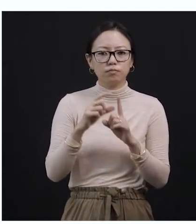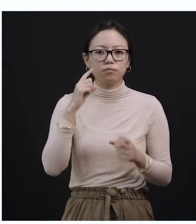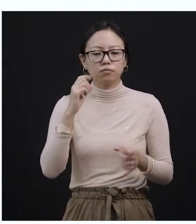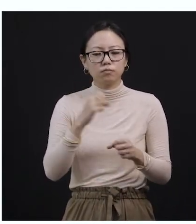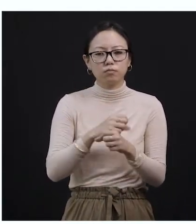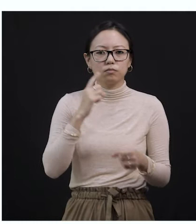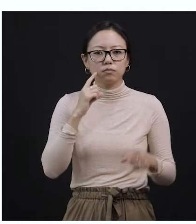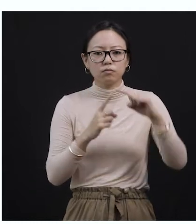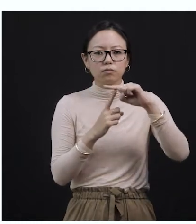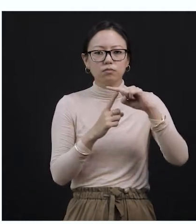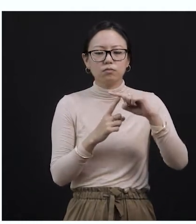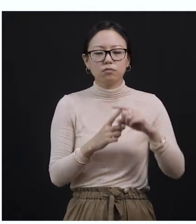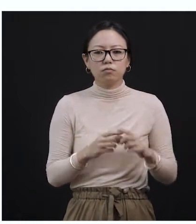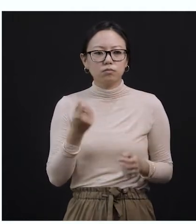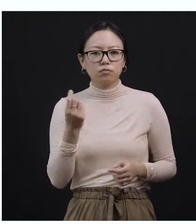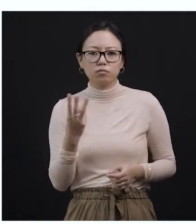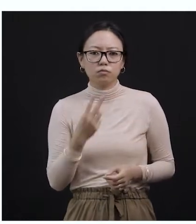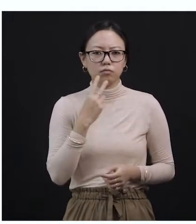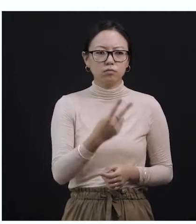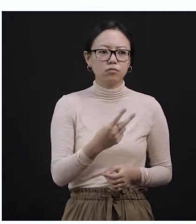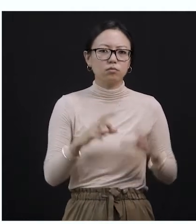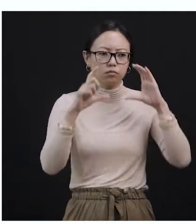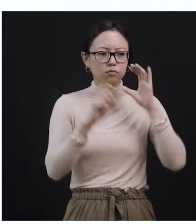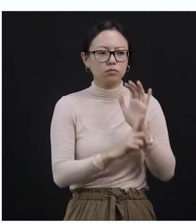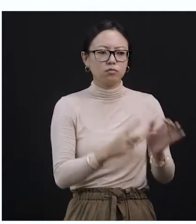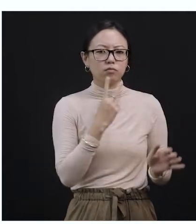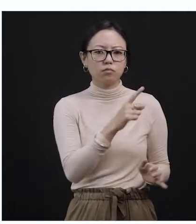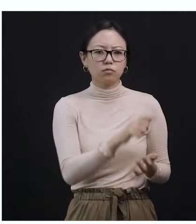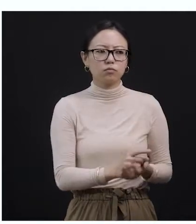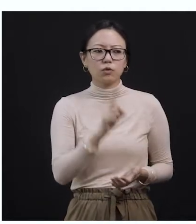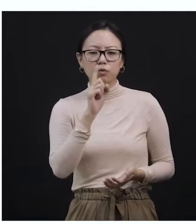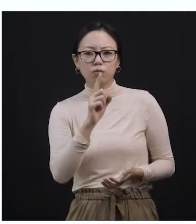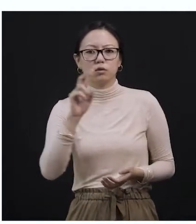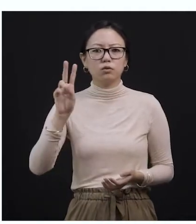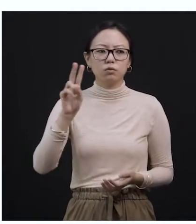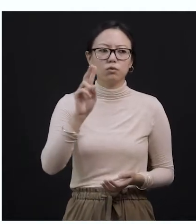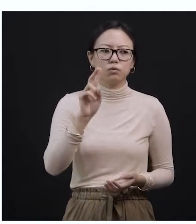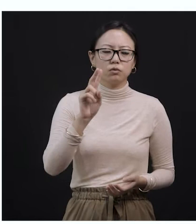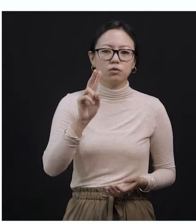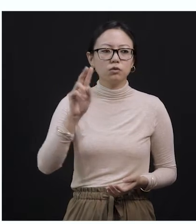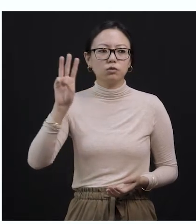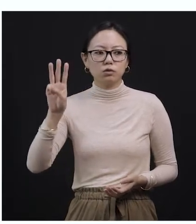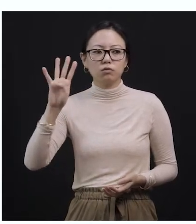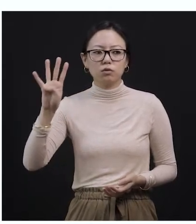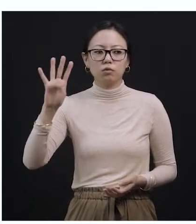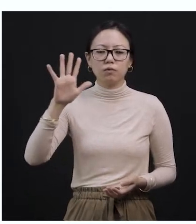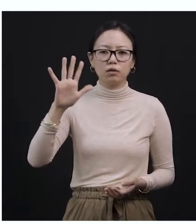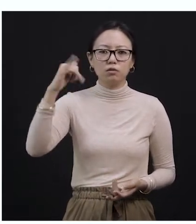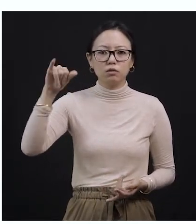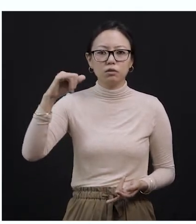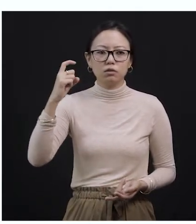4, 5, 6, 7, 8, 9. So all